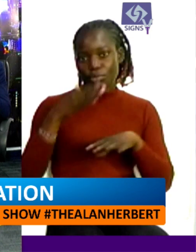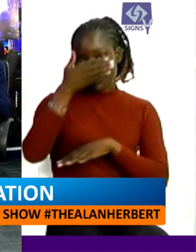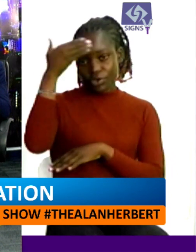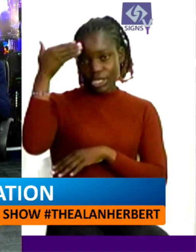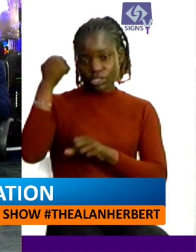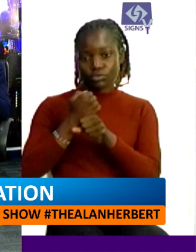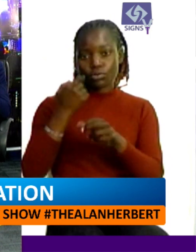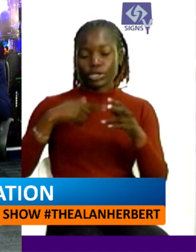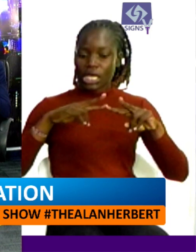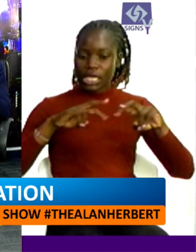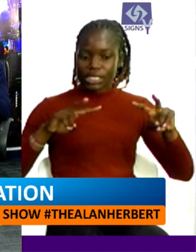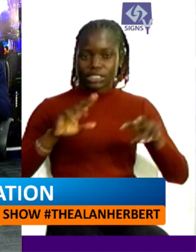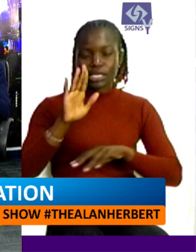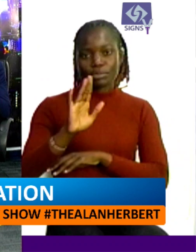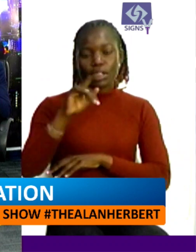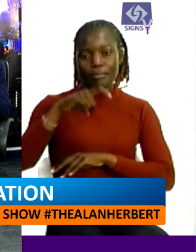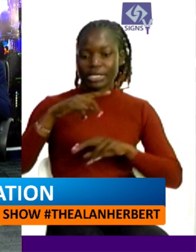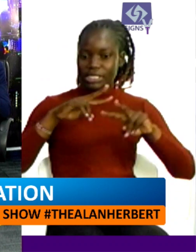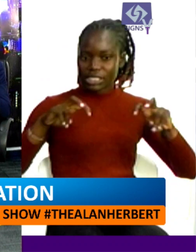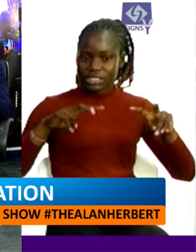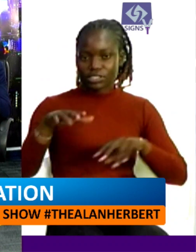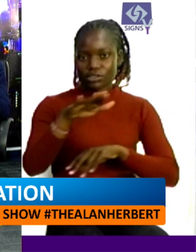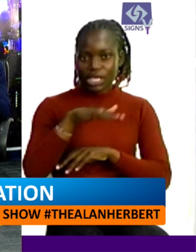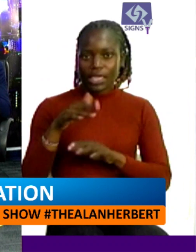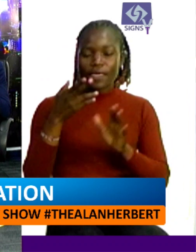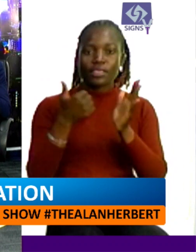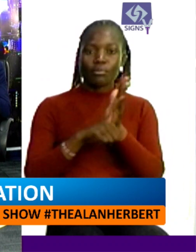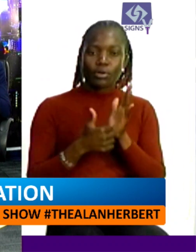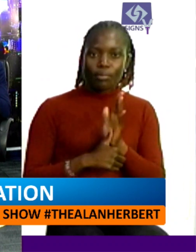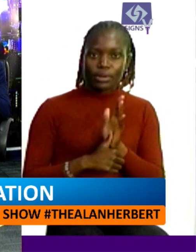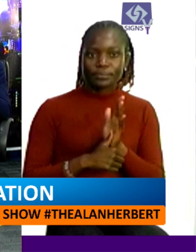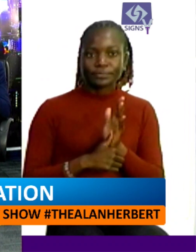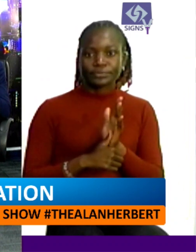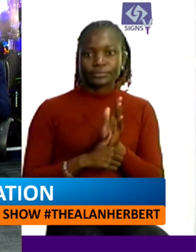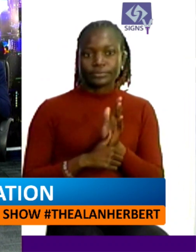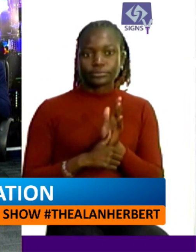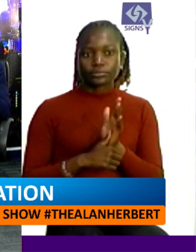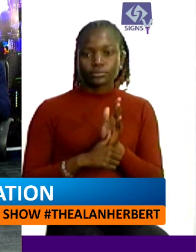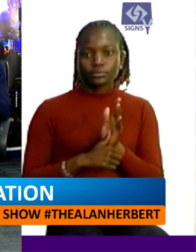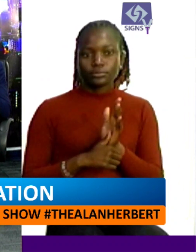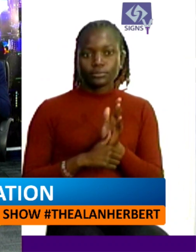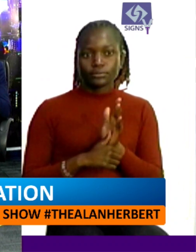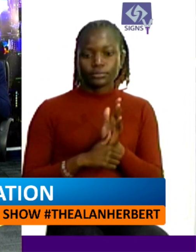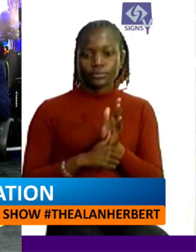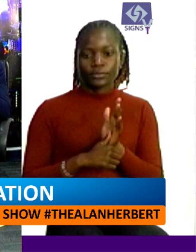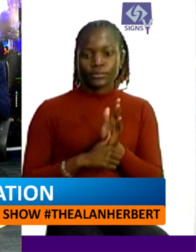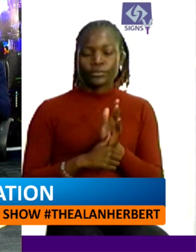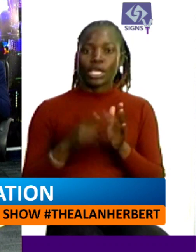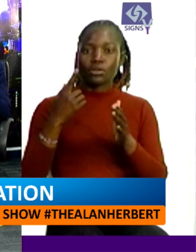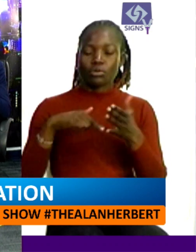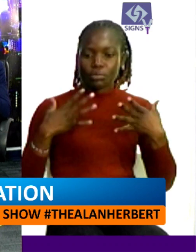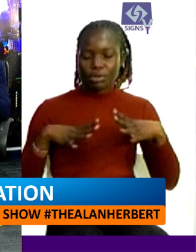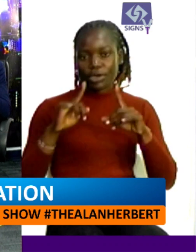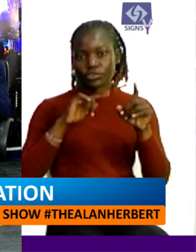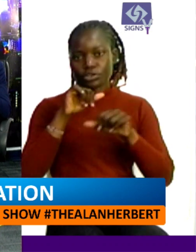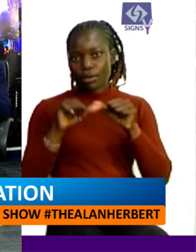their research. You need to do your research on the area, on the problem issue, and what scholars have talked about.